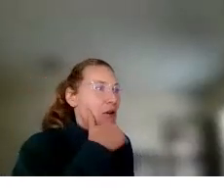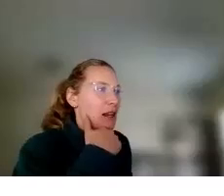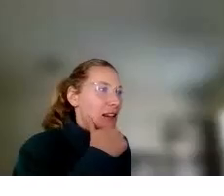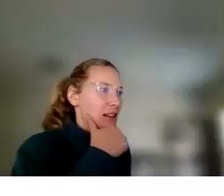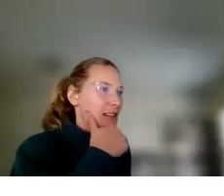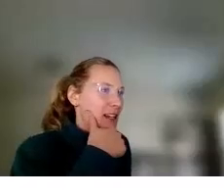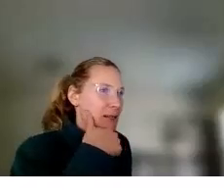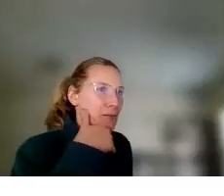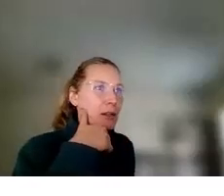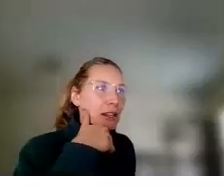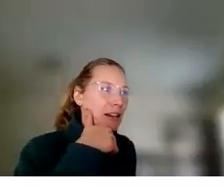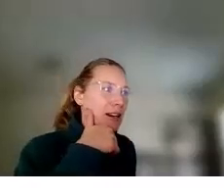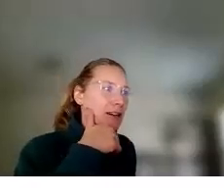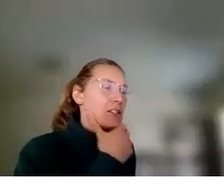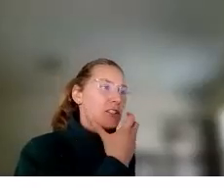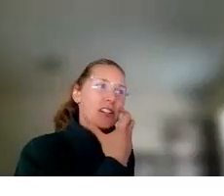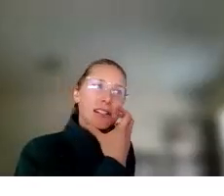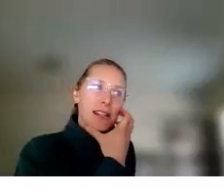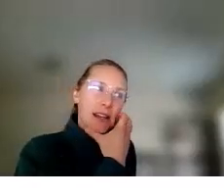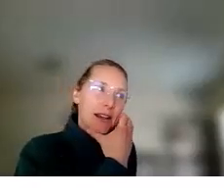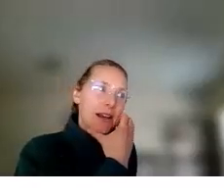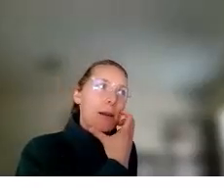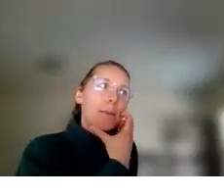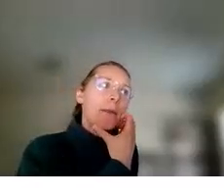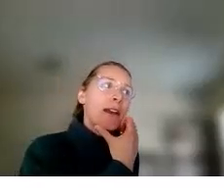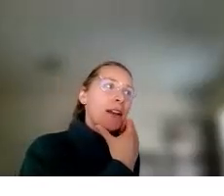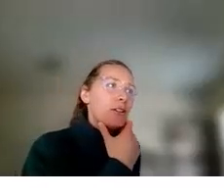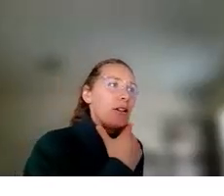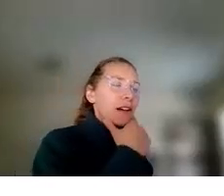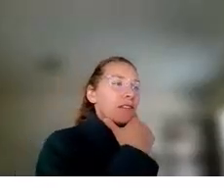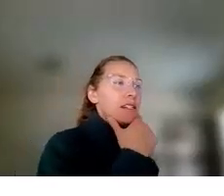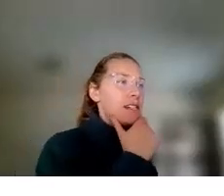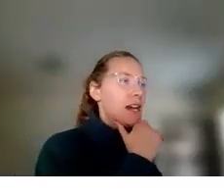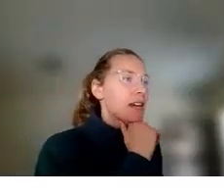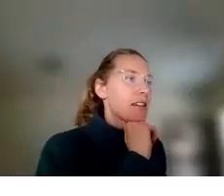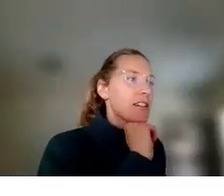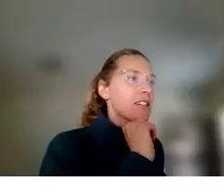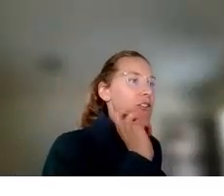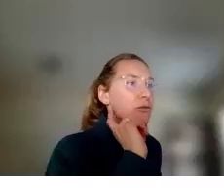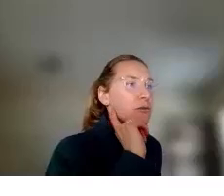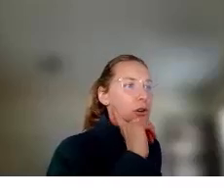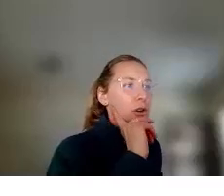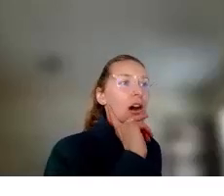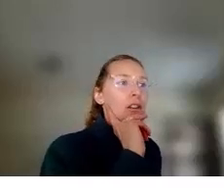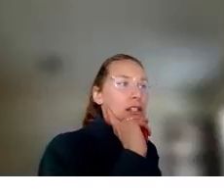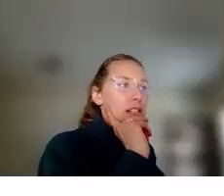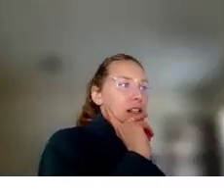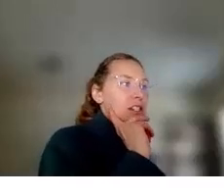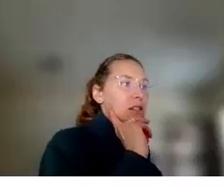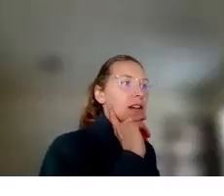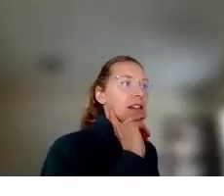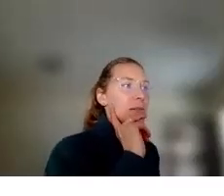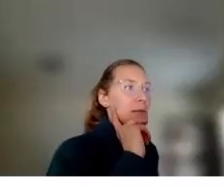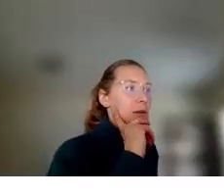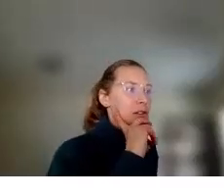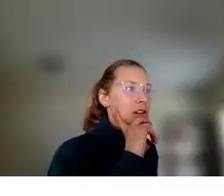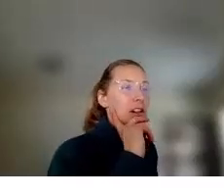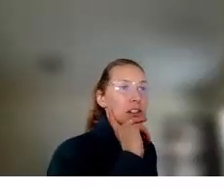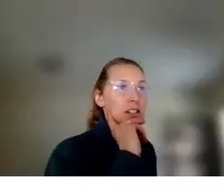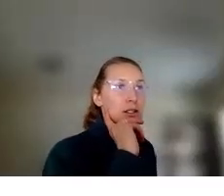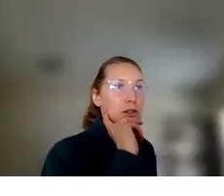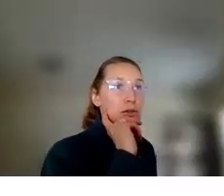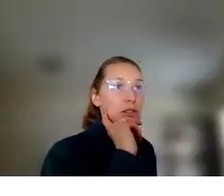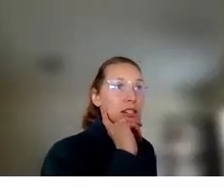Yes, so I think the last bullet there was just that you'll have an entire year to enroll all CHCBS